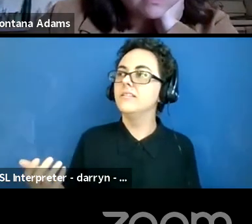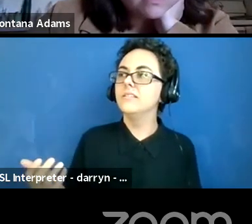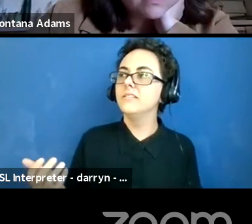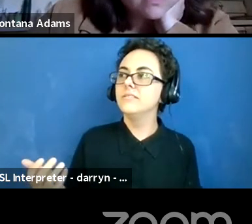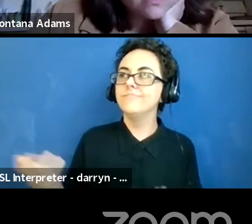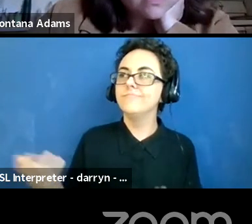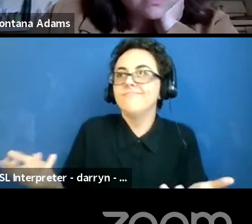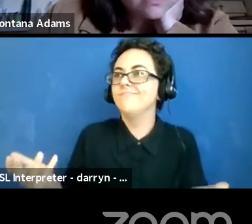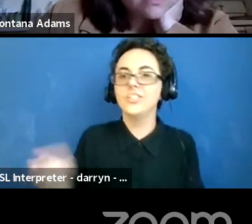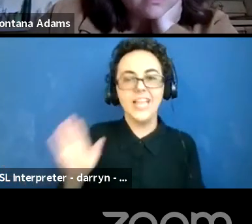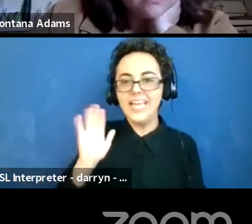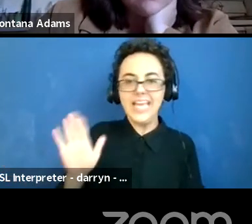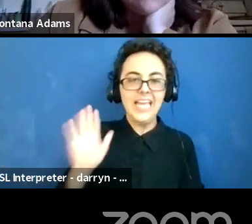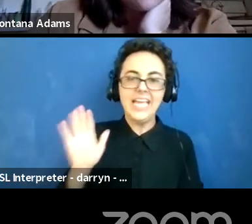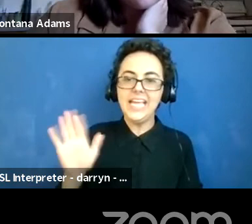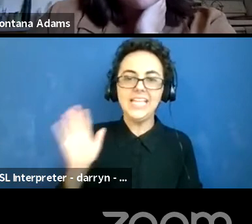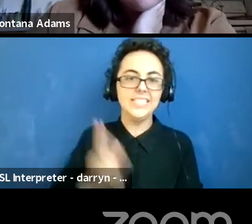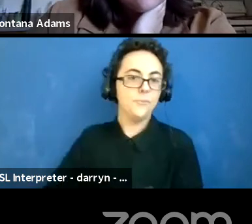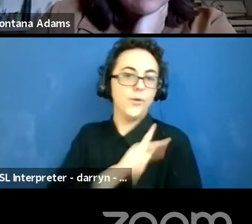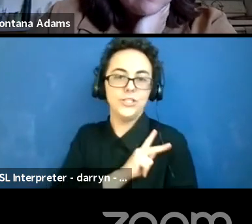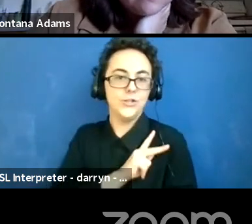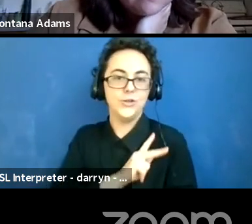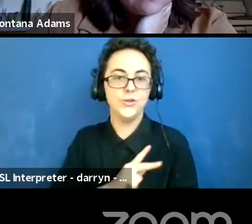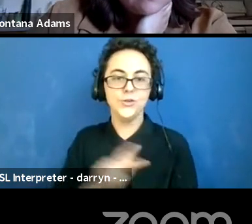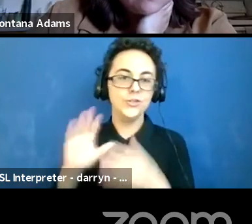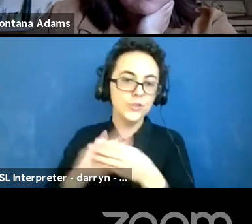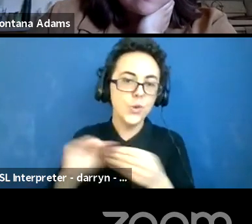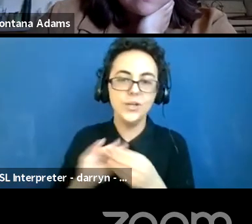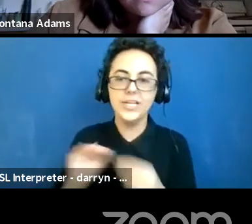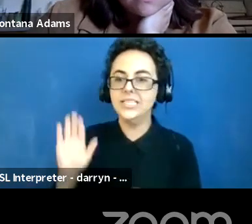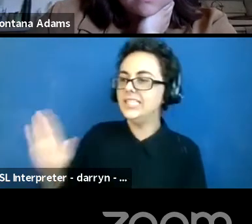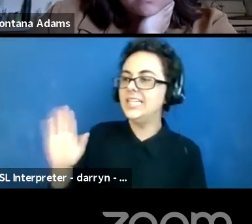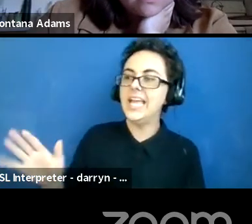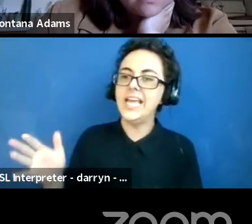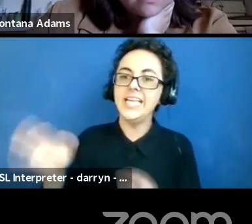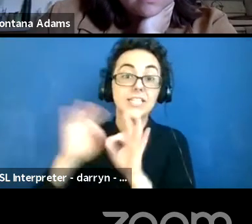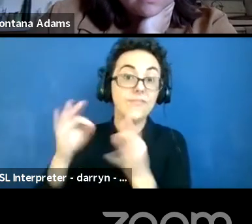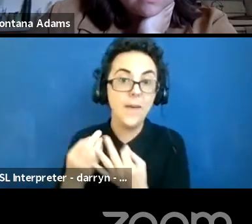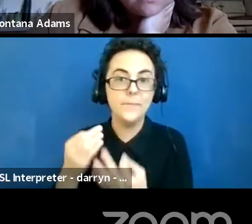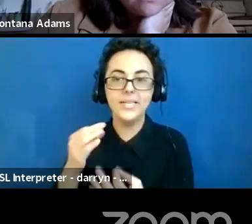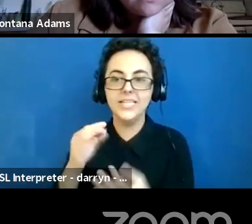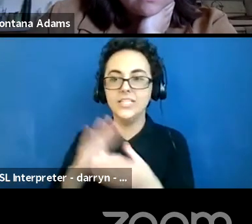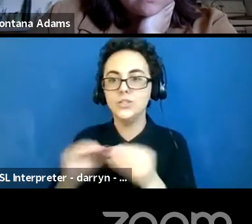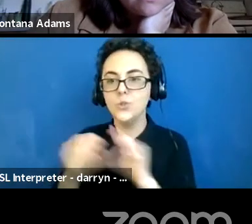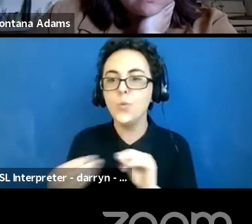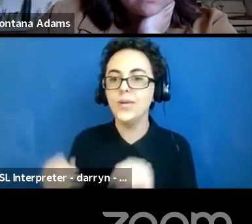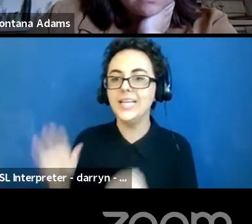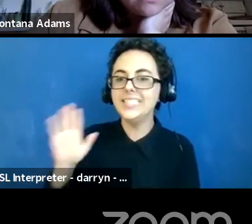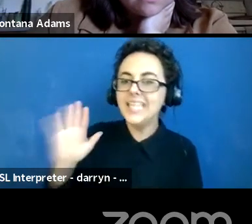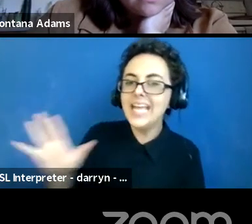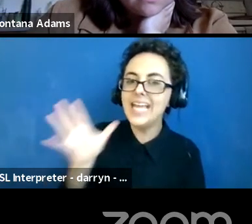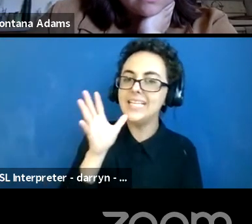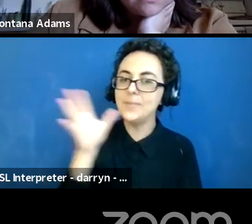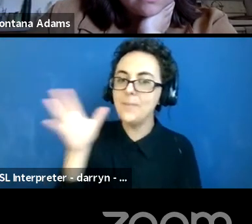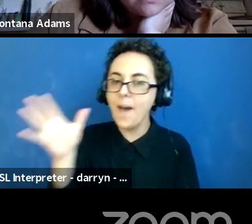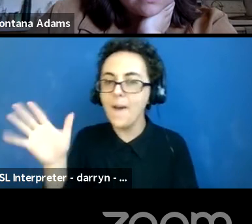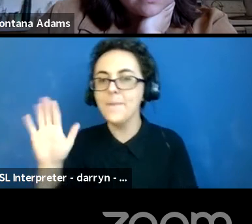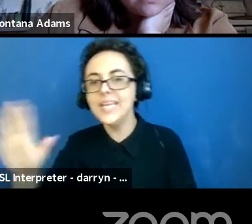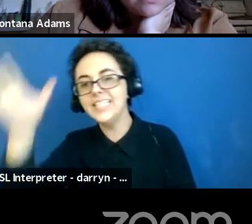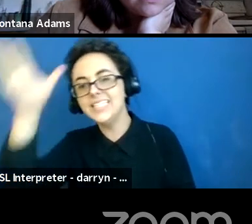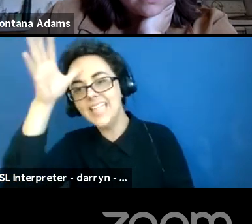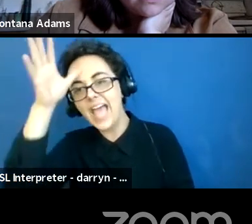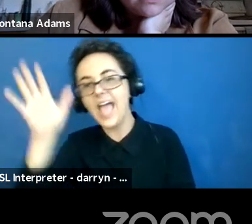stories that he had and that came from his dad or his mom and their parents. So I think Native theater